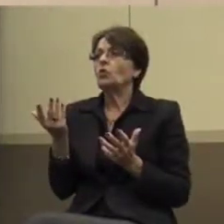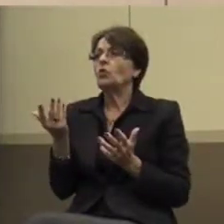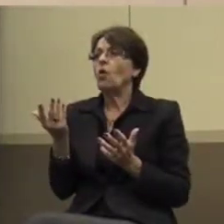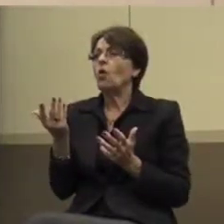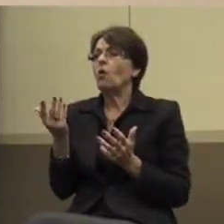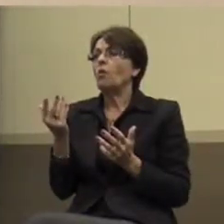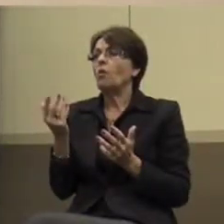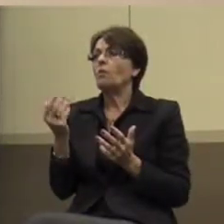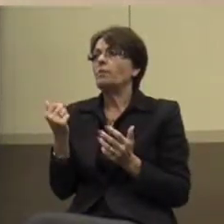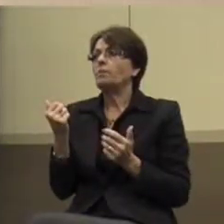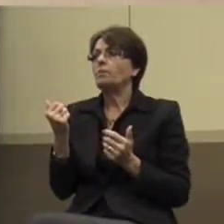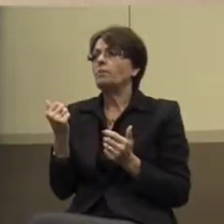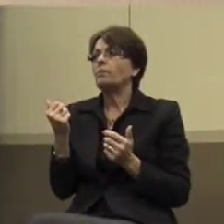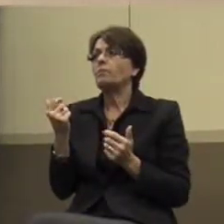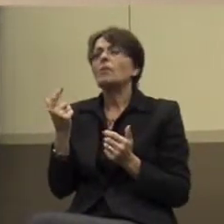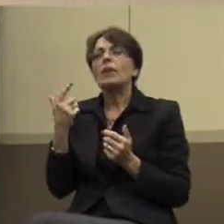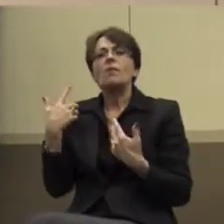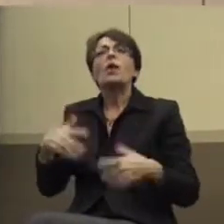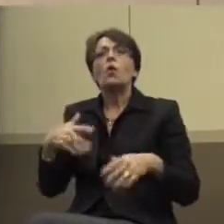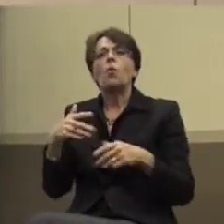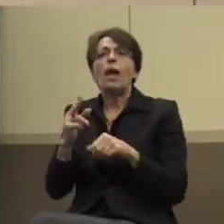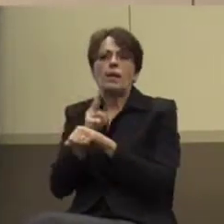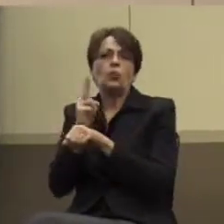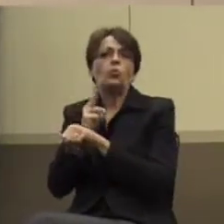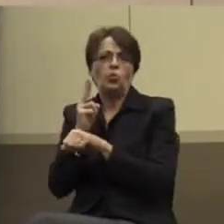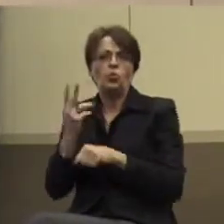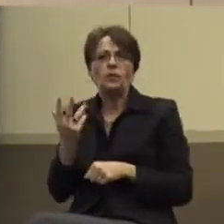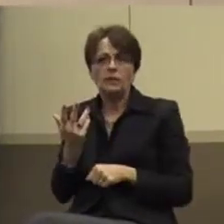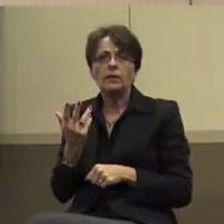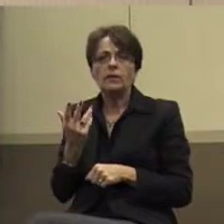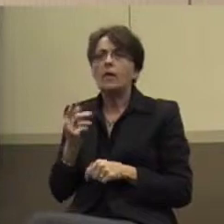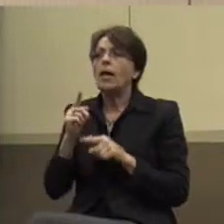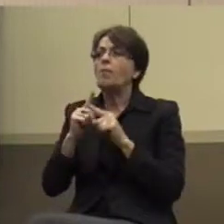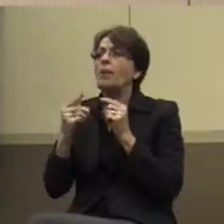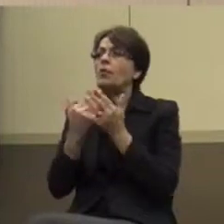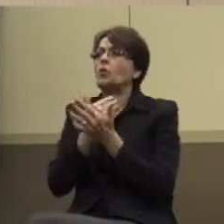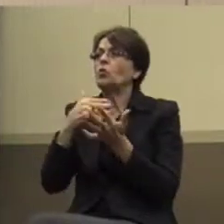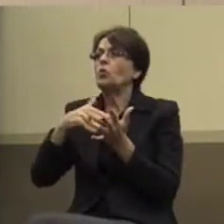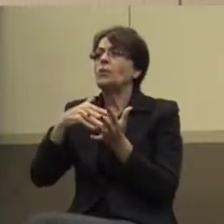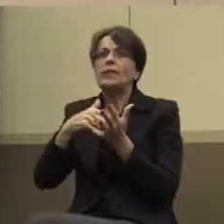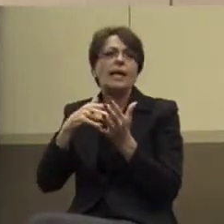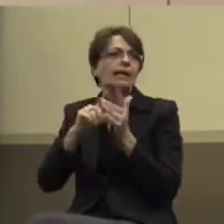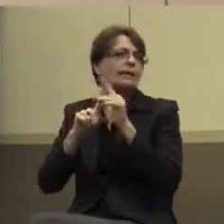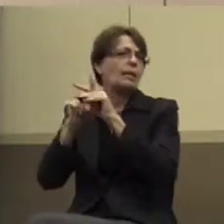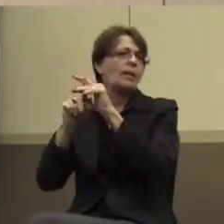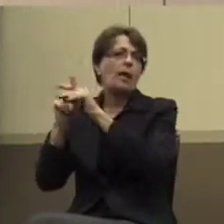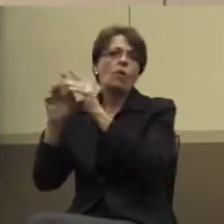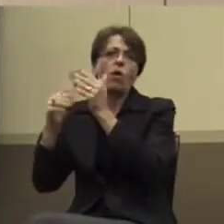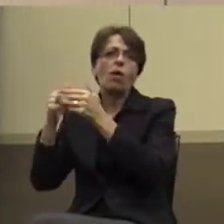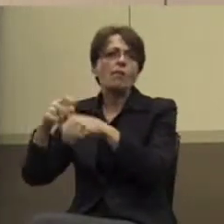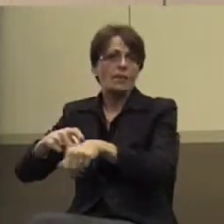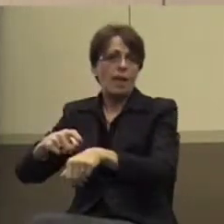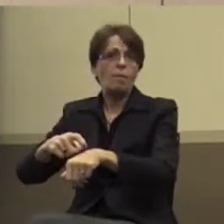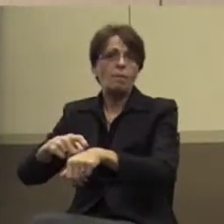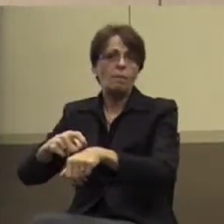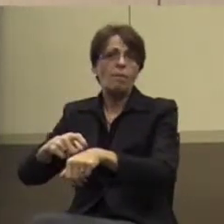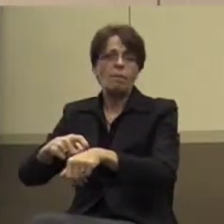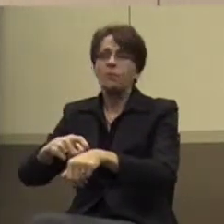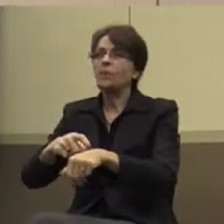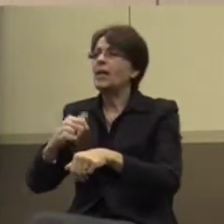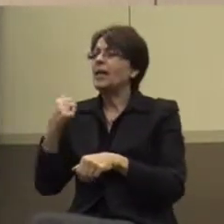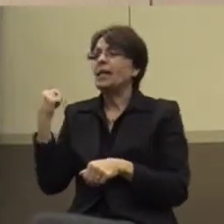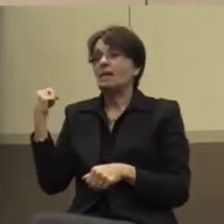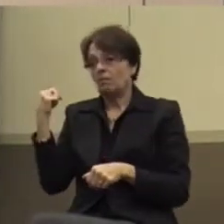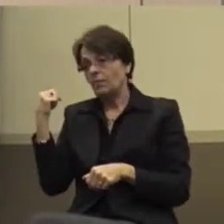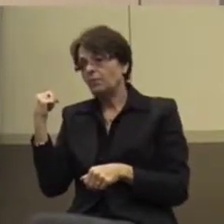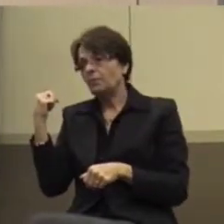And they're widely used, okay? But there's new studies coming out all the time, okay? This is not to